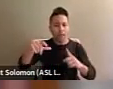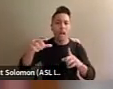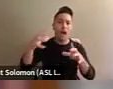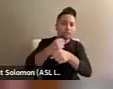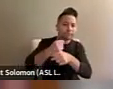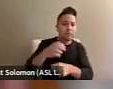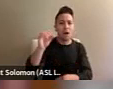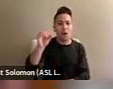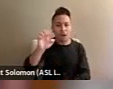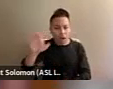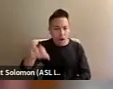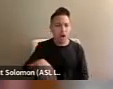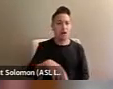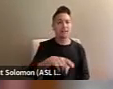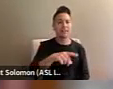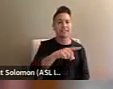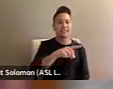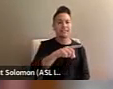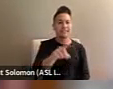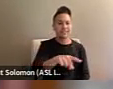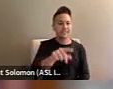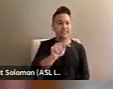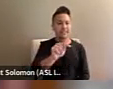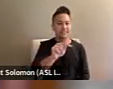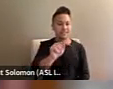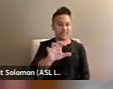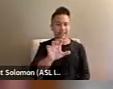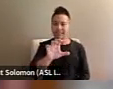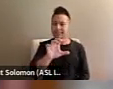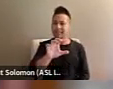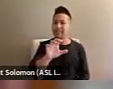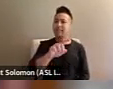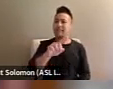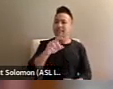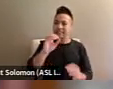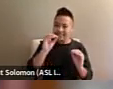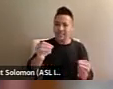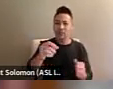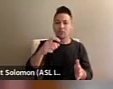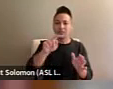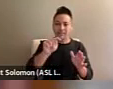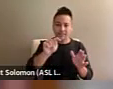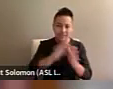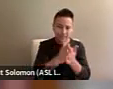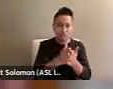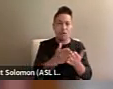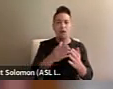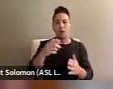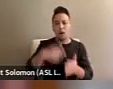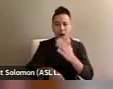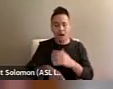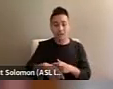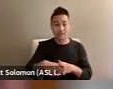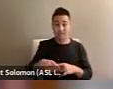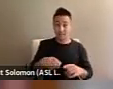ZTC, zero textbook cost, or open educational resource, right? They're not the same.